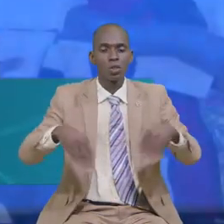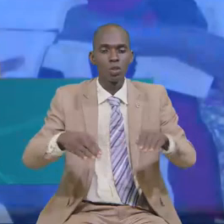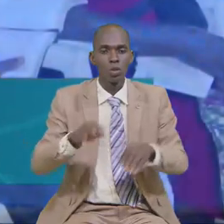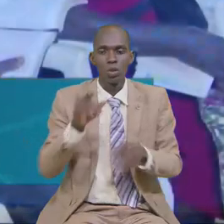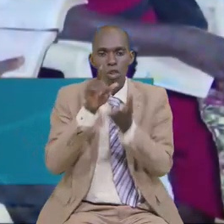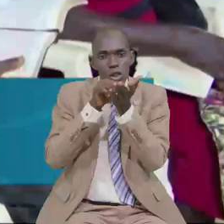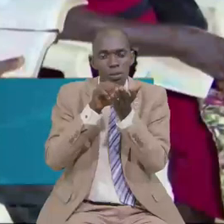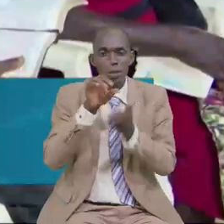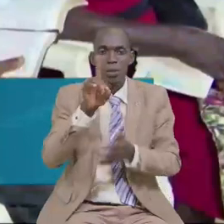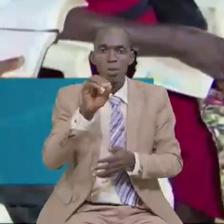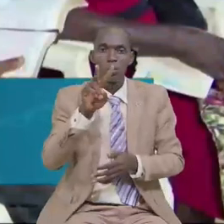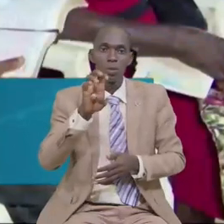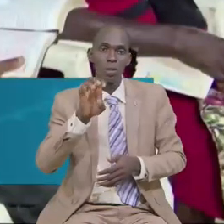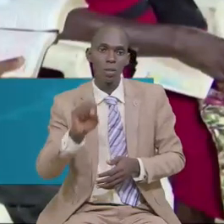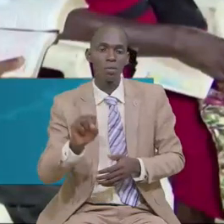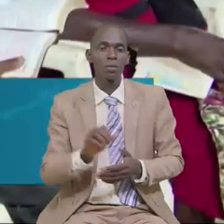doves.